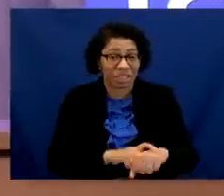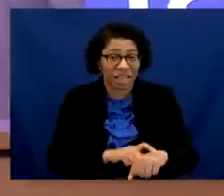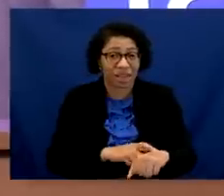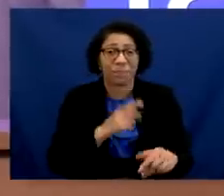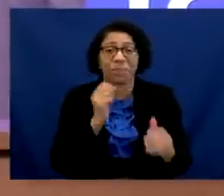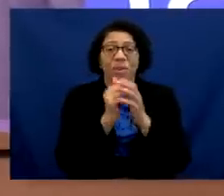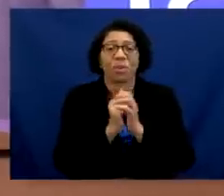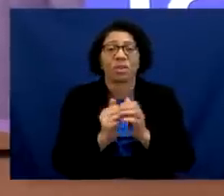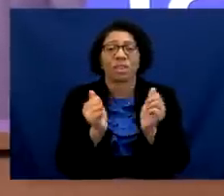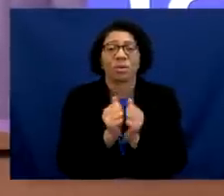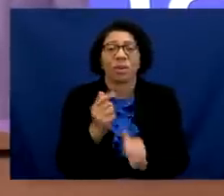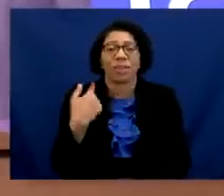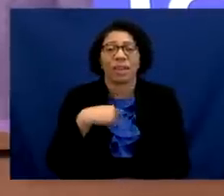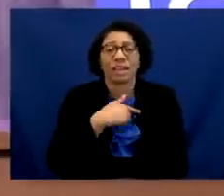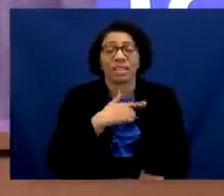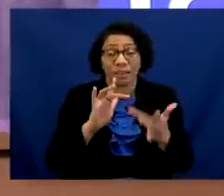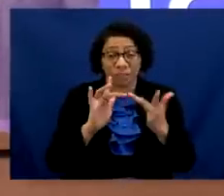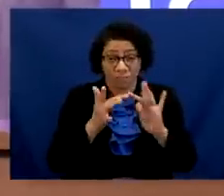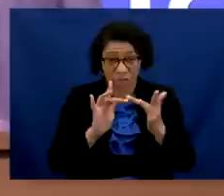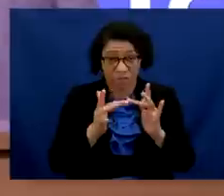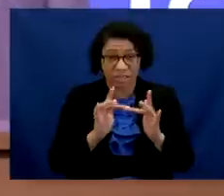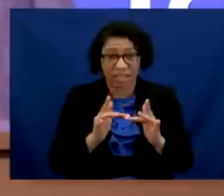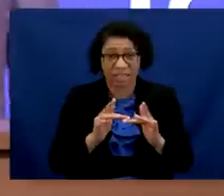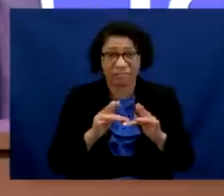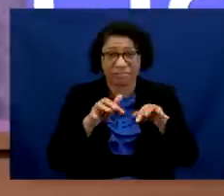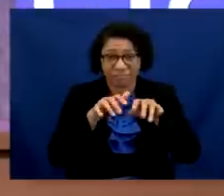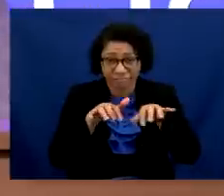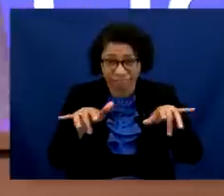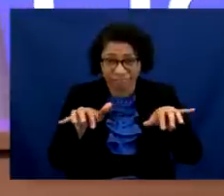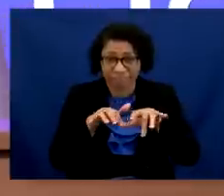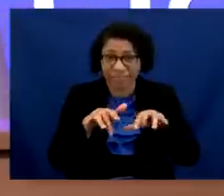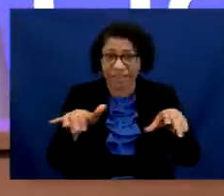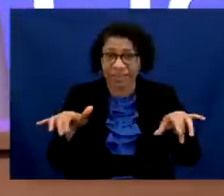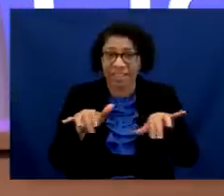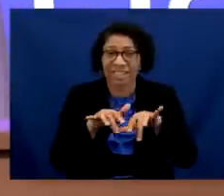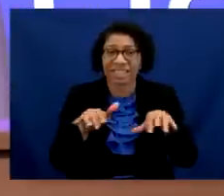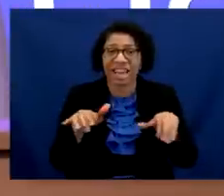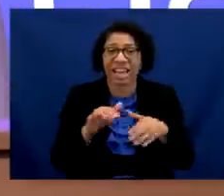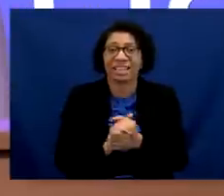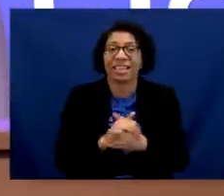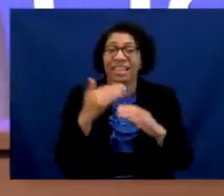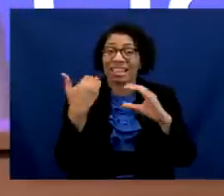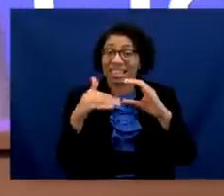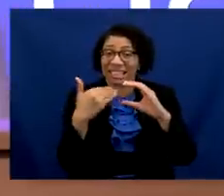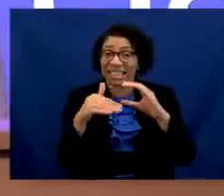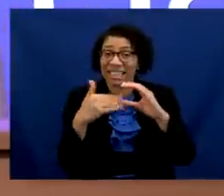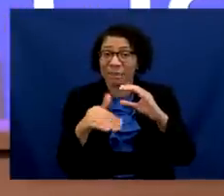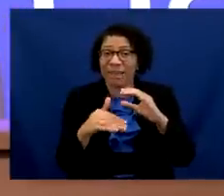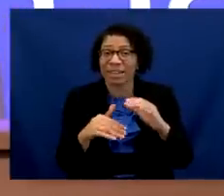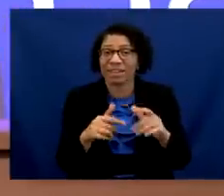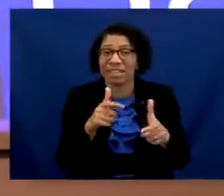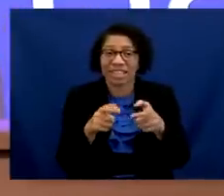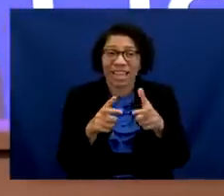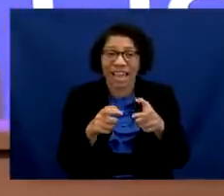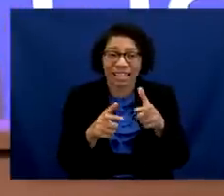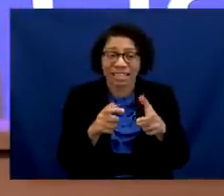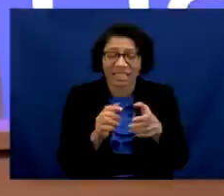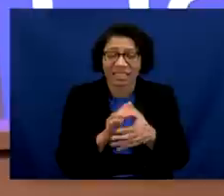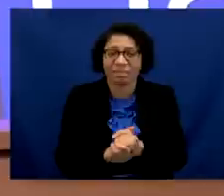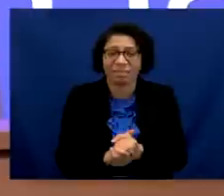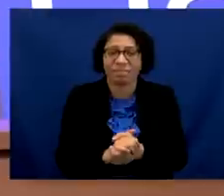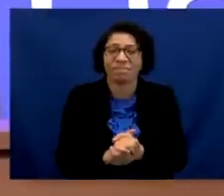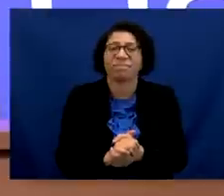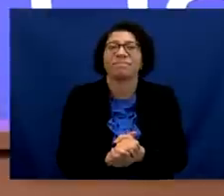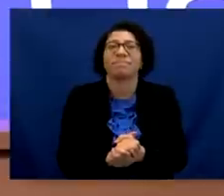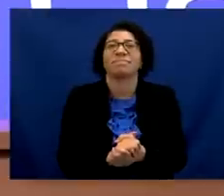Facebook or YouTube, and we would be the better having received that piece of information from you. We'll be able to greet you appropriately having known that information. And